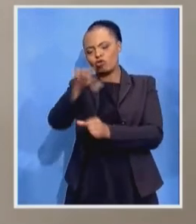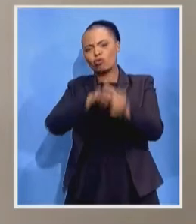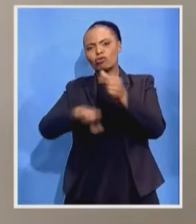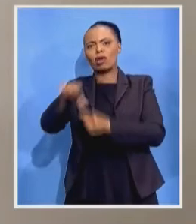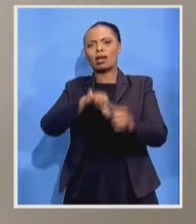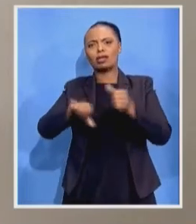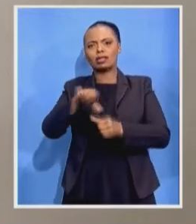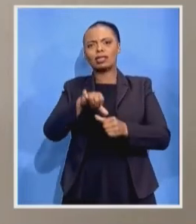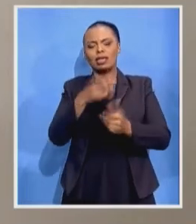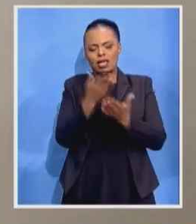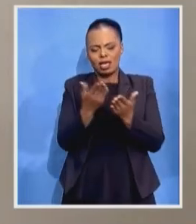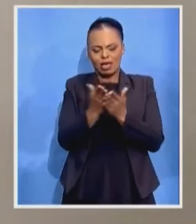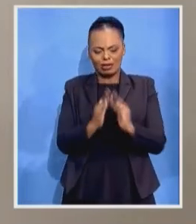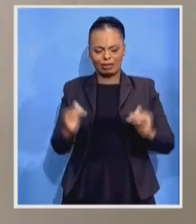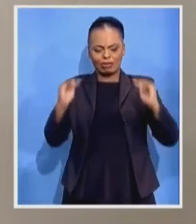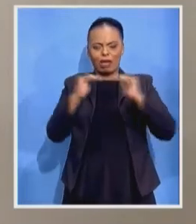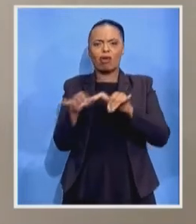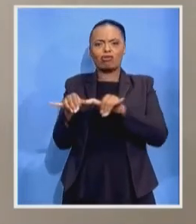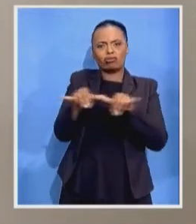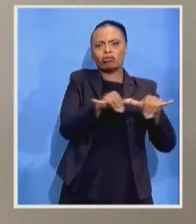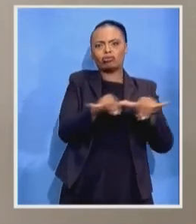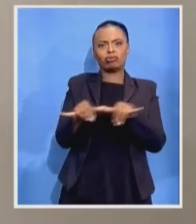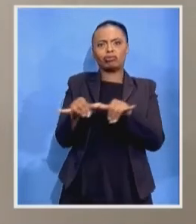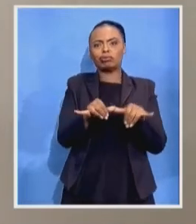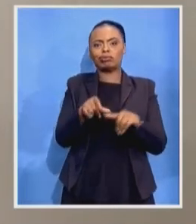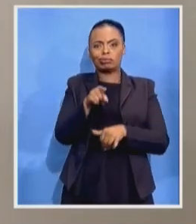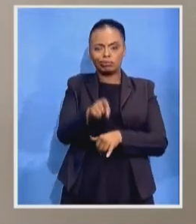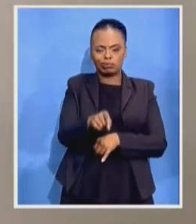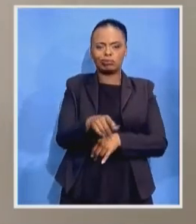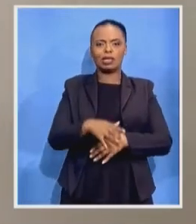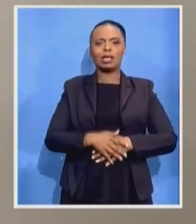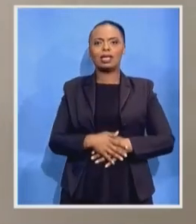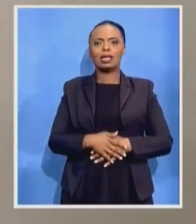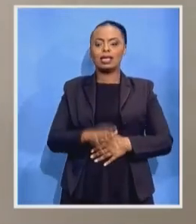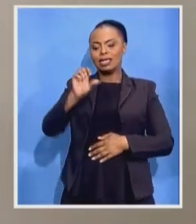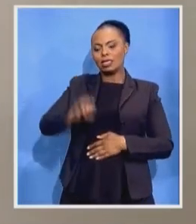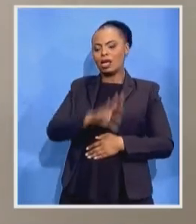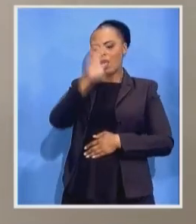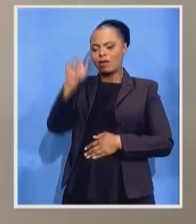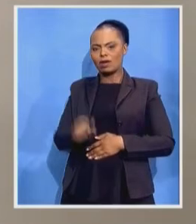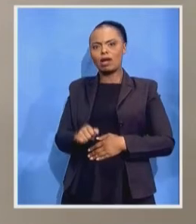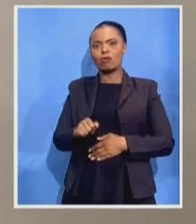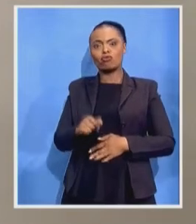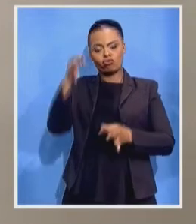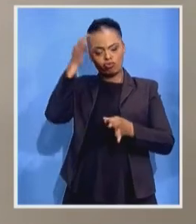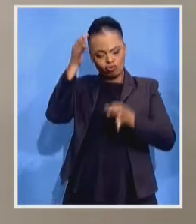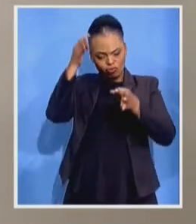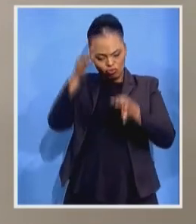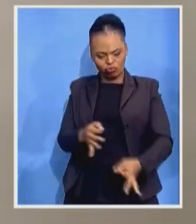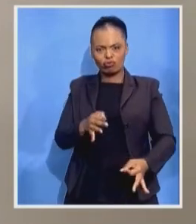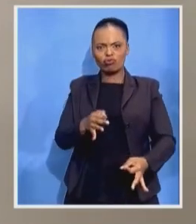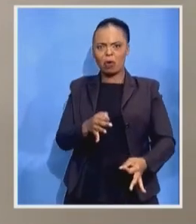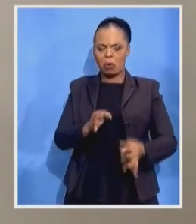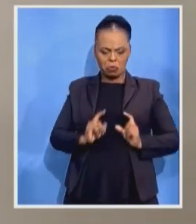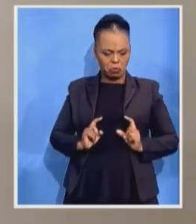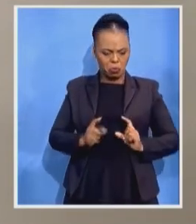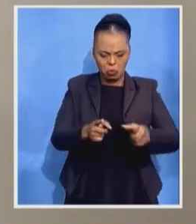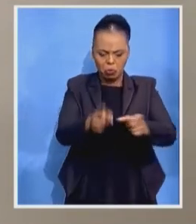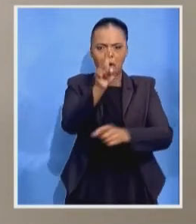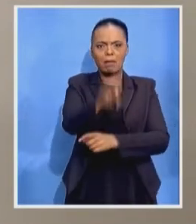South Africa needs more decisive action to overcome the damage caused by state capture and corporate